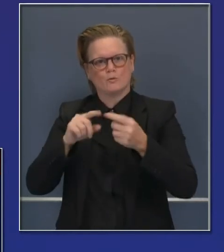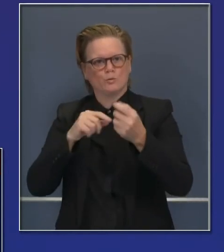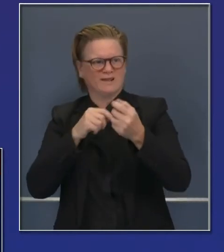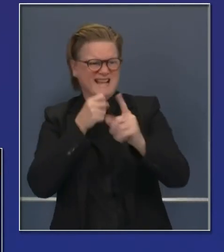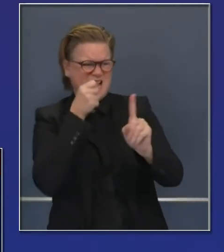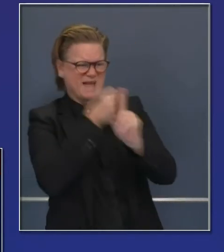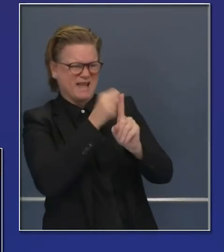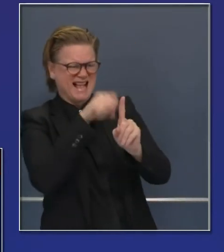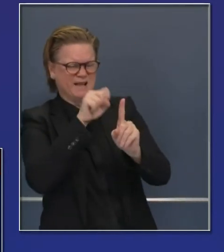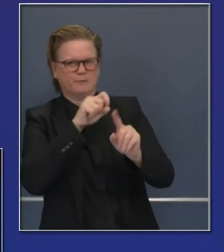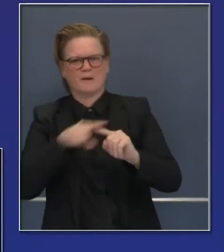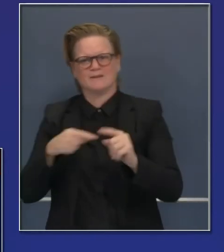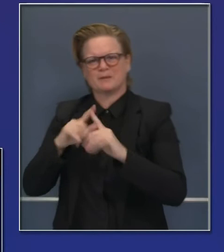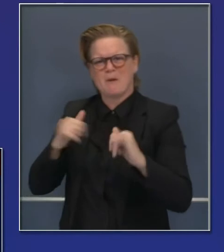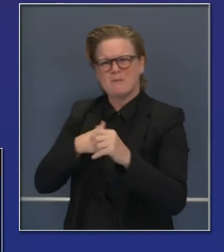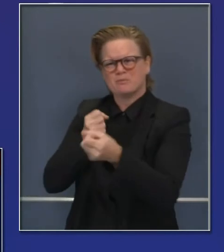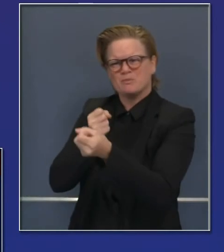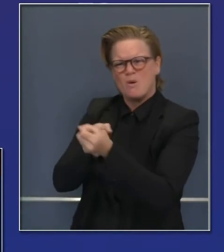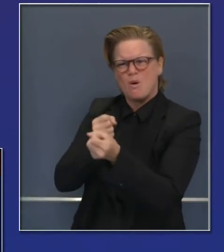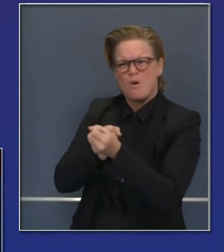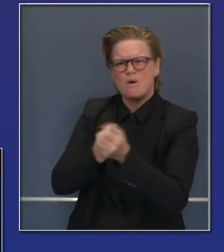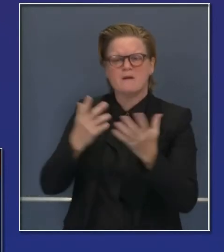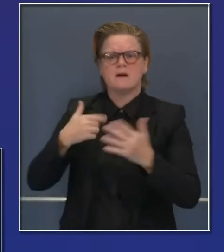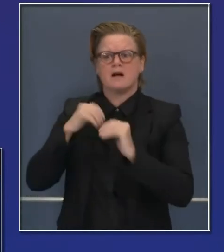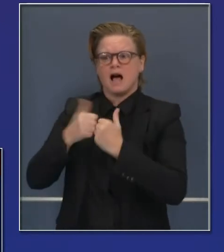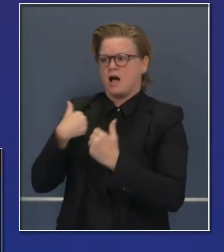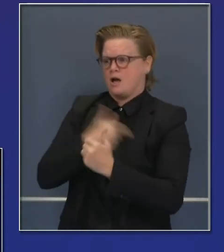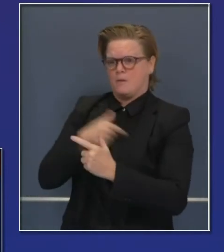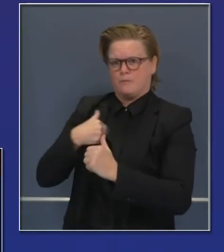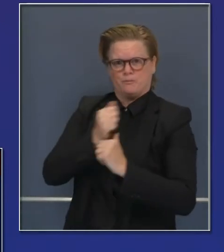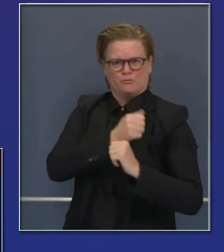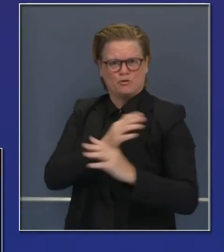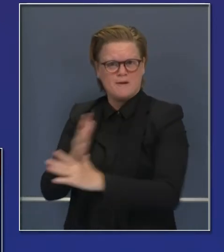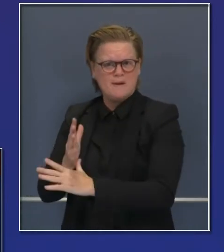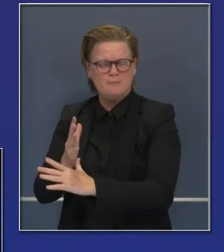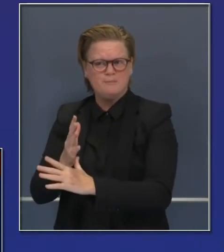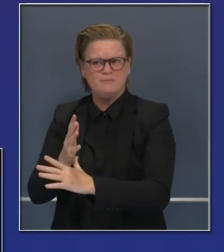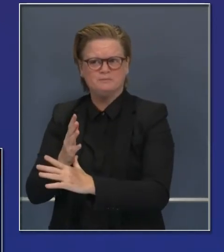has been. We have not been sitting by idly. We've not been sitting by